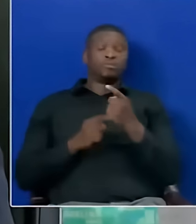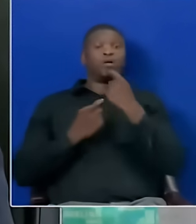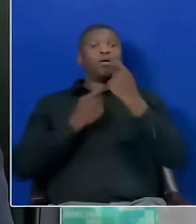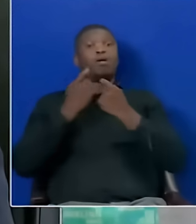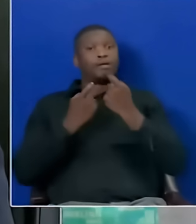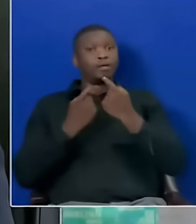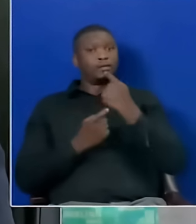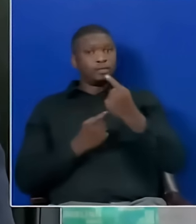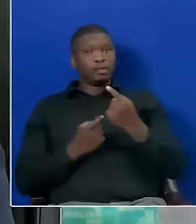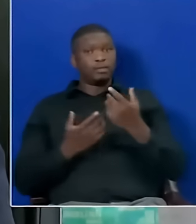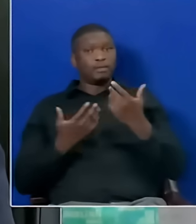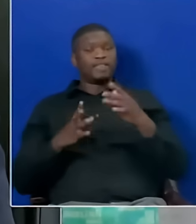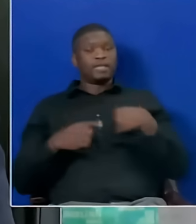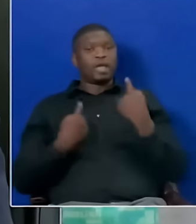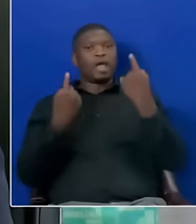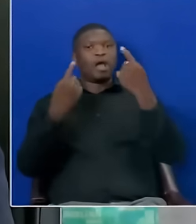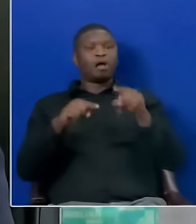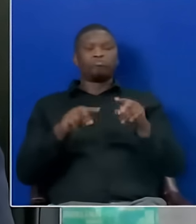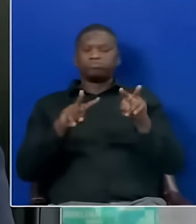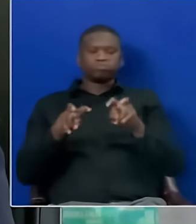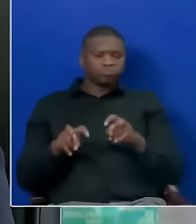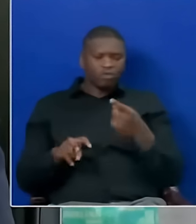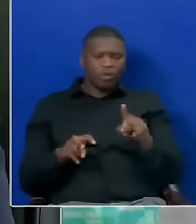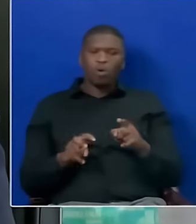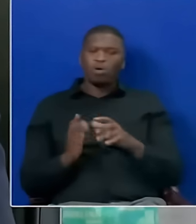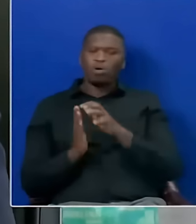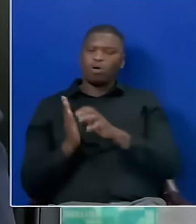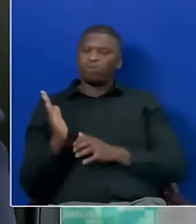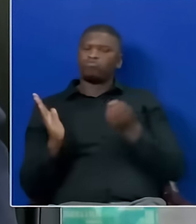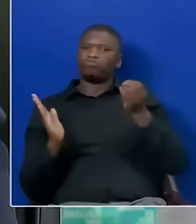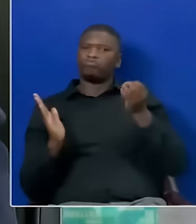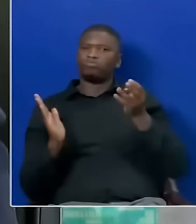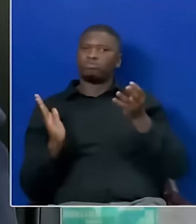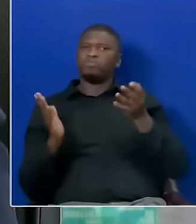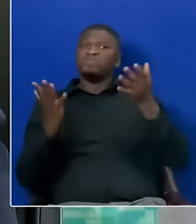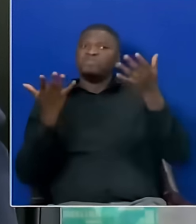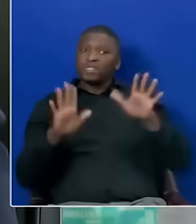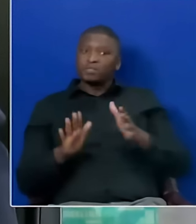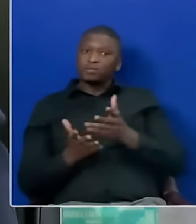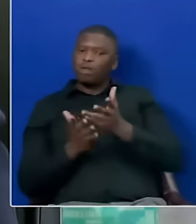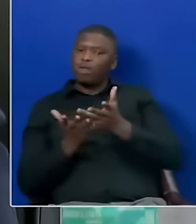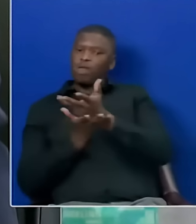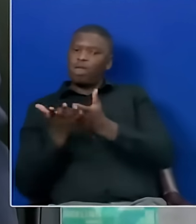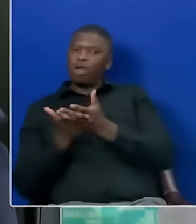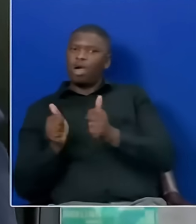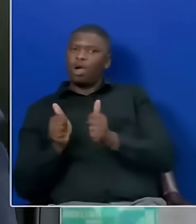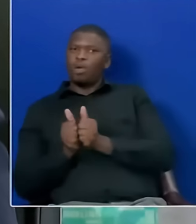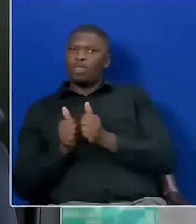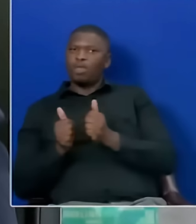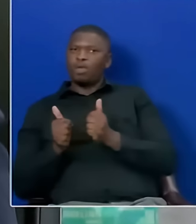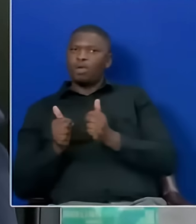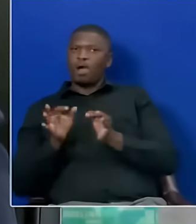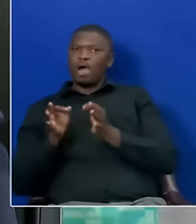statement which they've discussed with the analyst. Their concern was that there